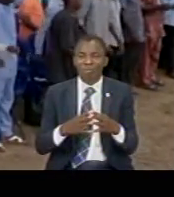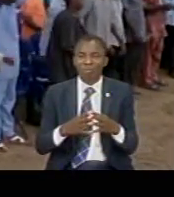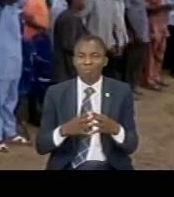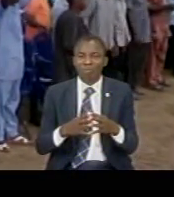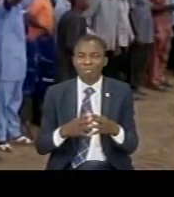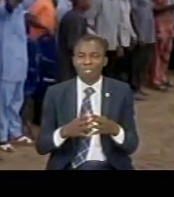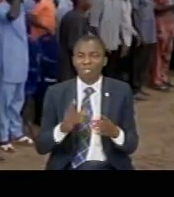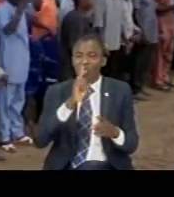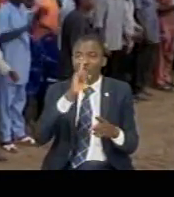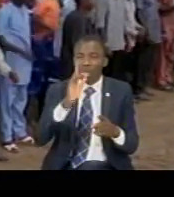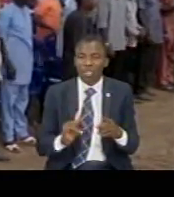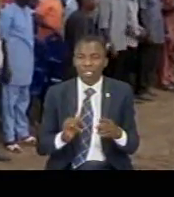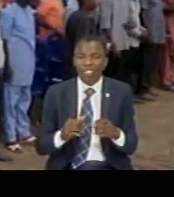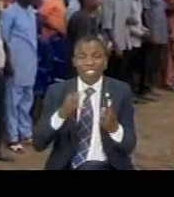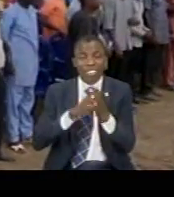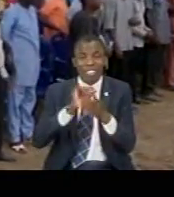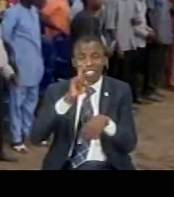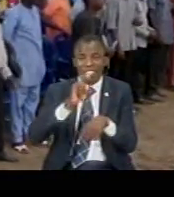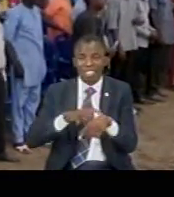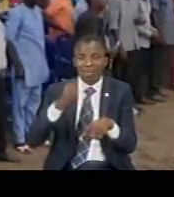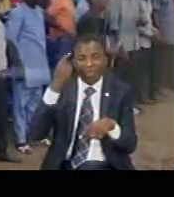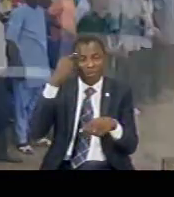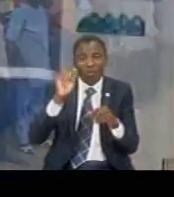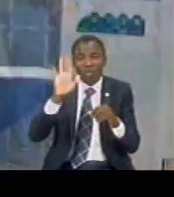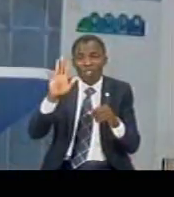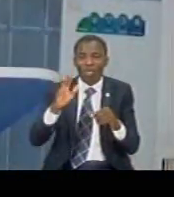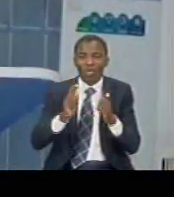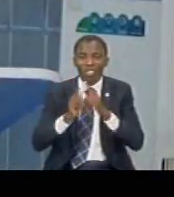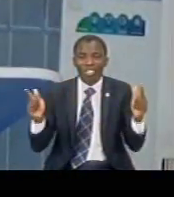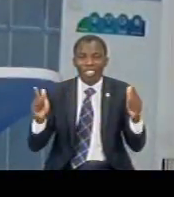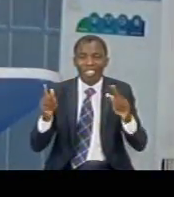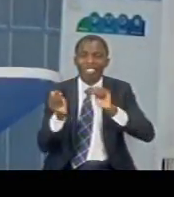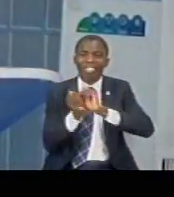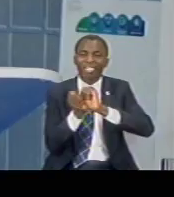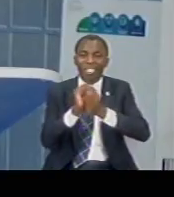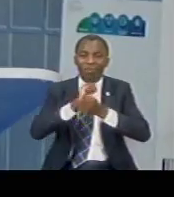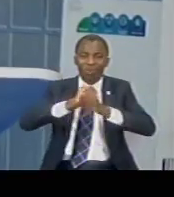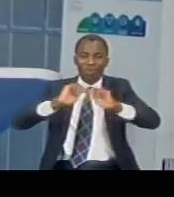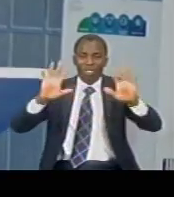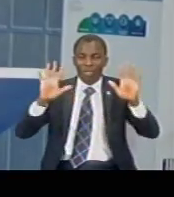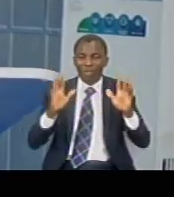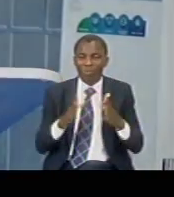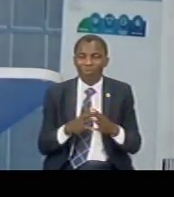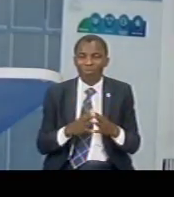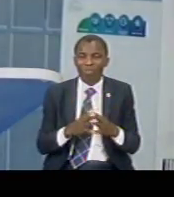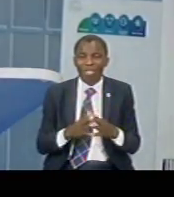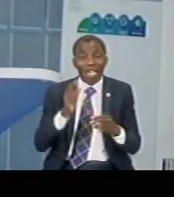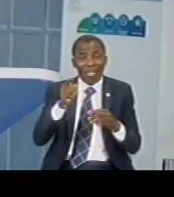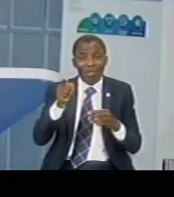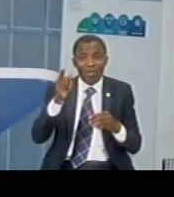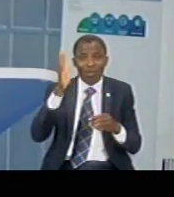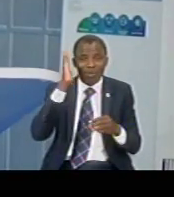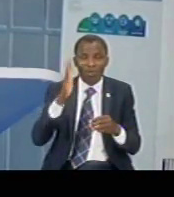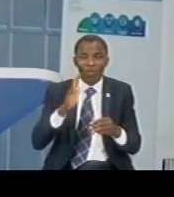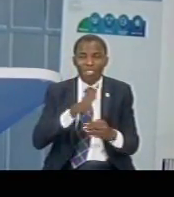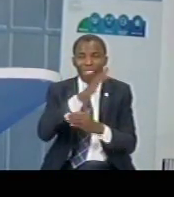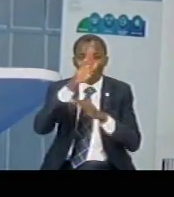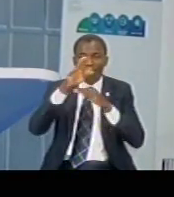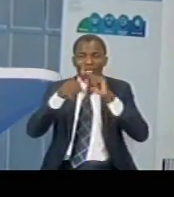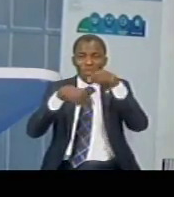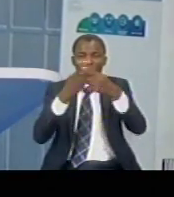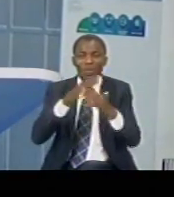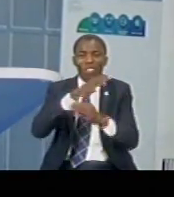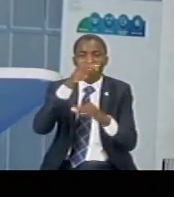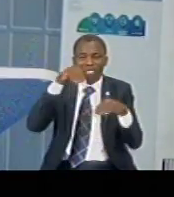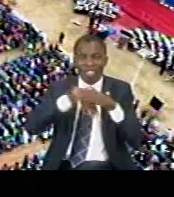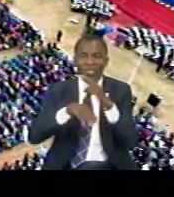Surely it's time for your great transformation. And you are going into total, complete